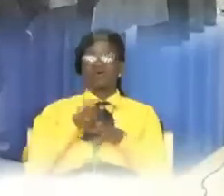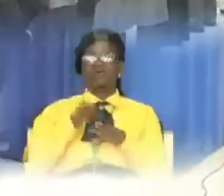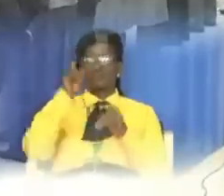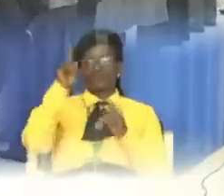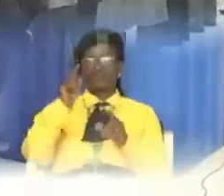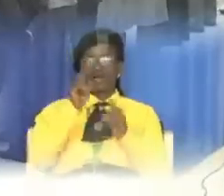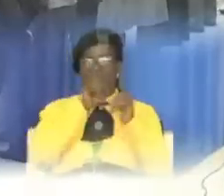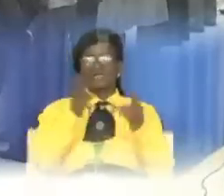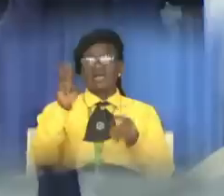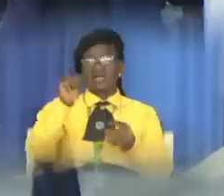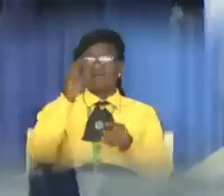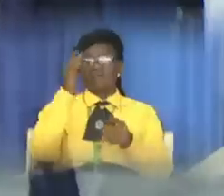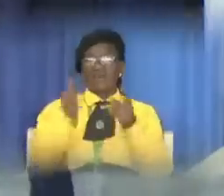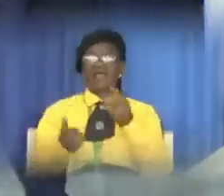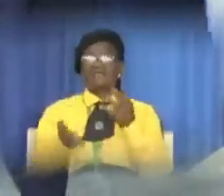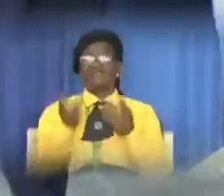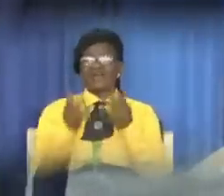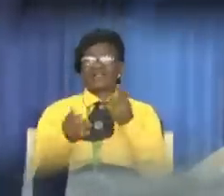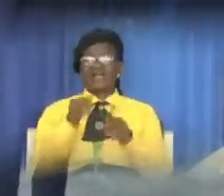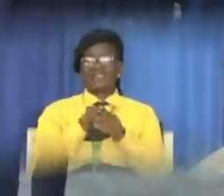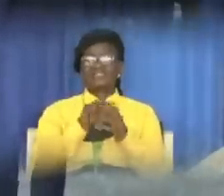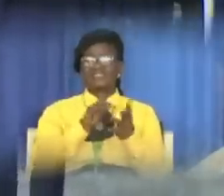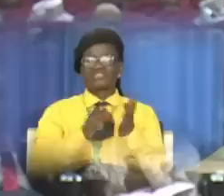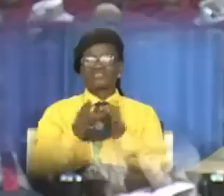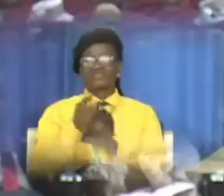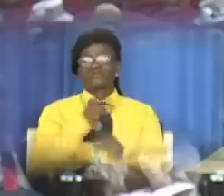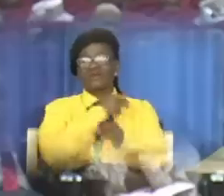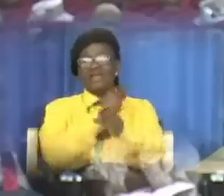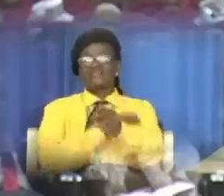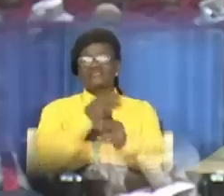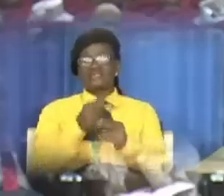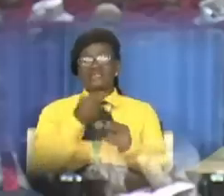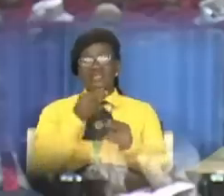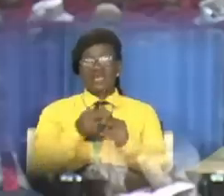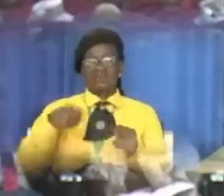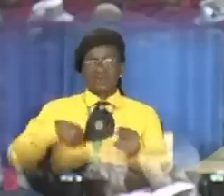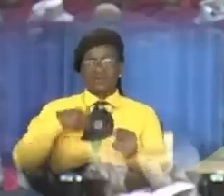fire. In Jesus' mighty name, we have prayed.